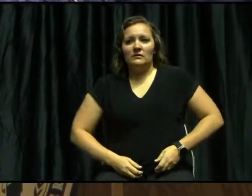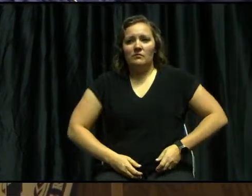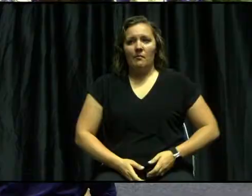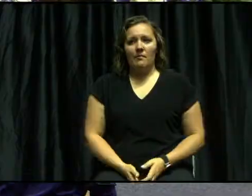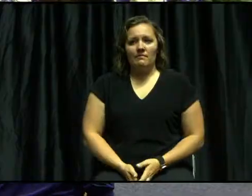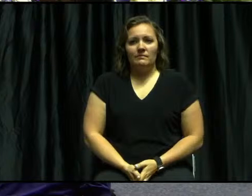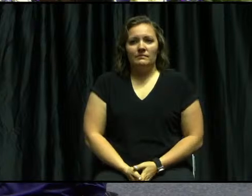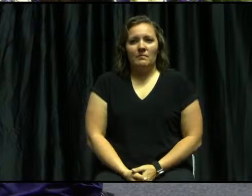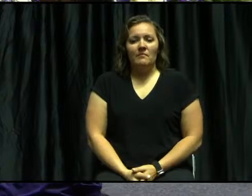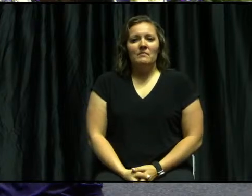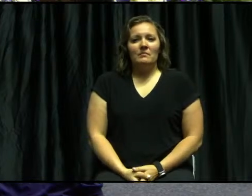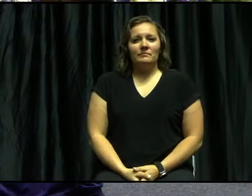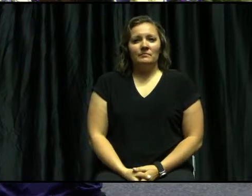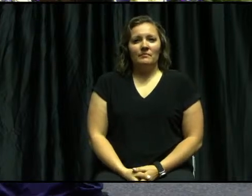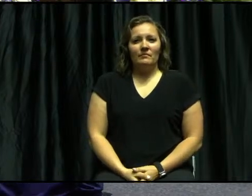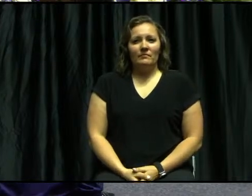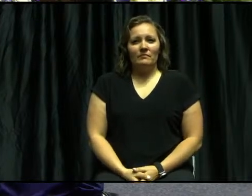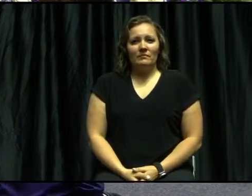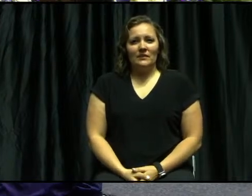I'll leave it here for you.